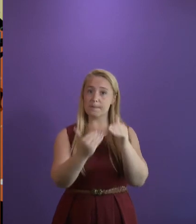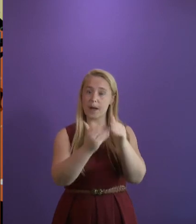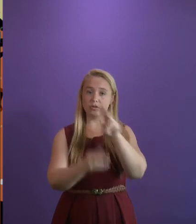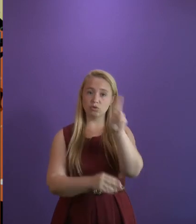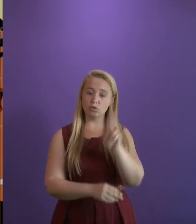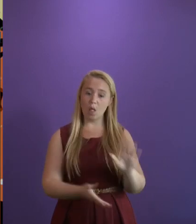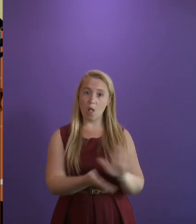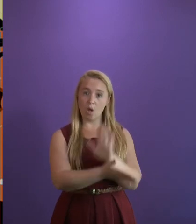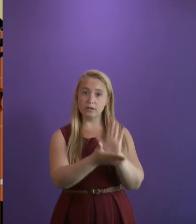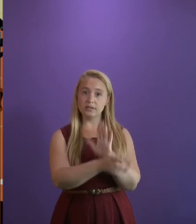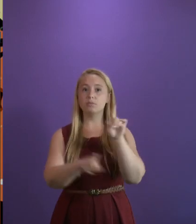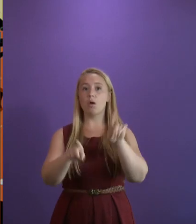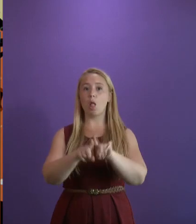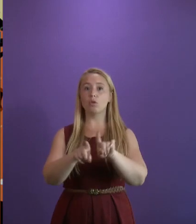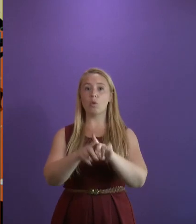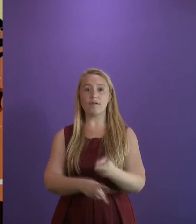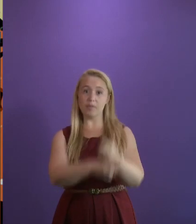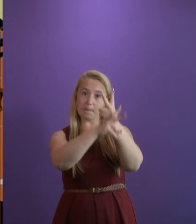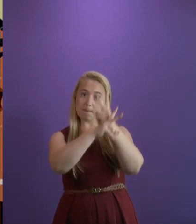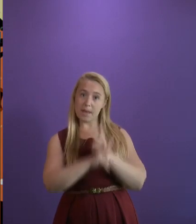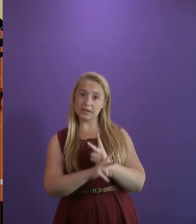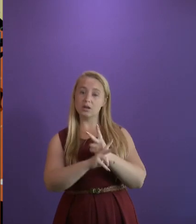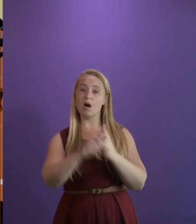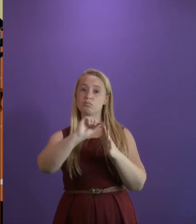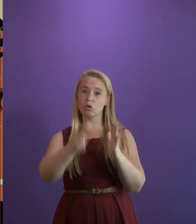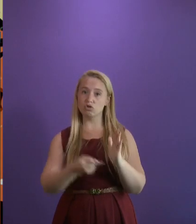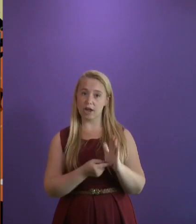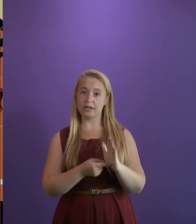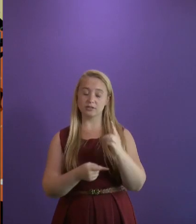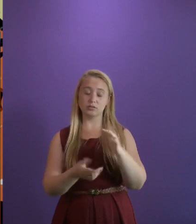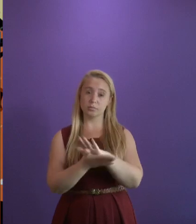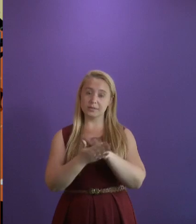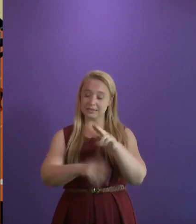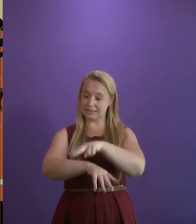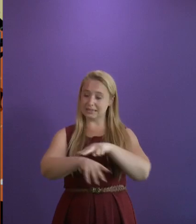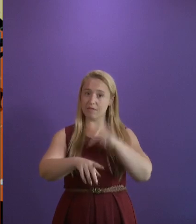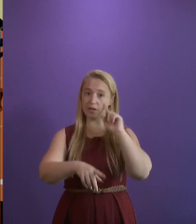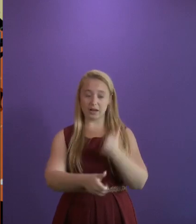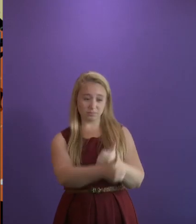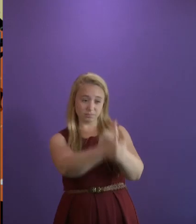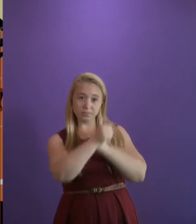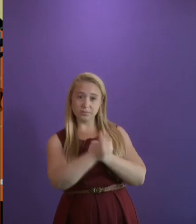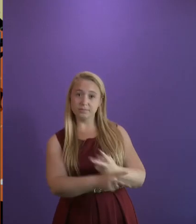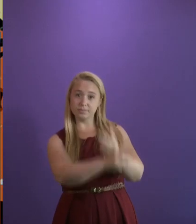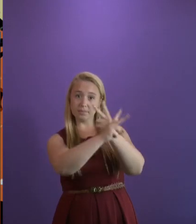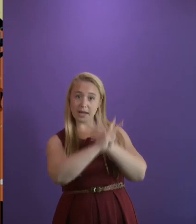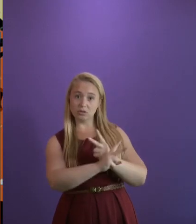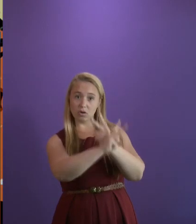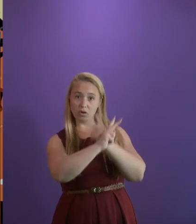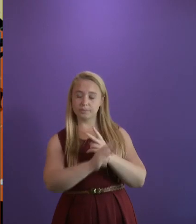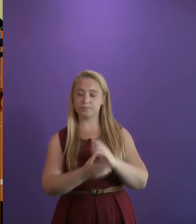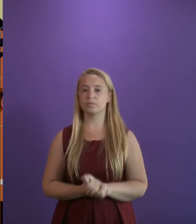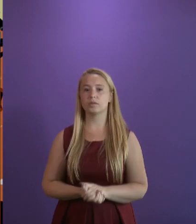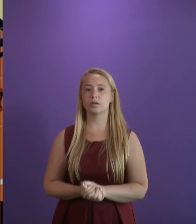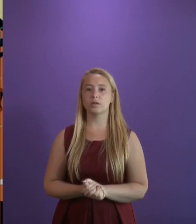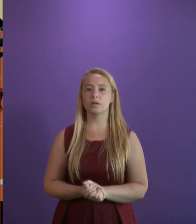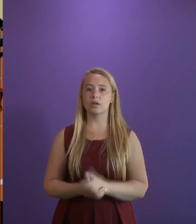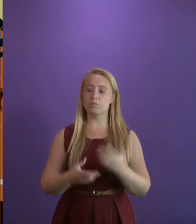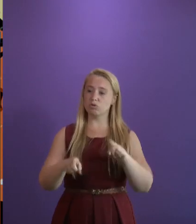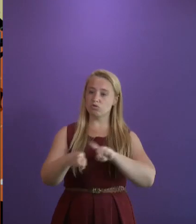scheme open to Parliament staff. In more recent years, we've been very active in dealing with the challenges women